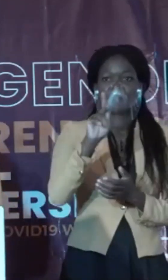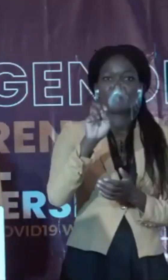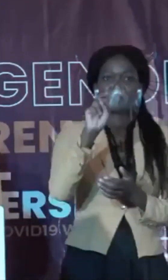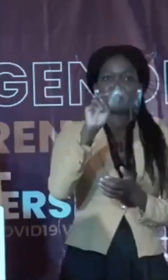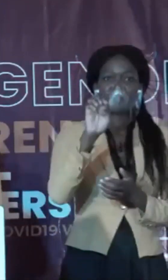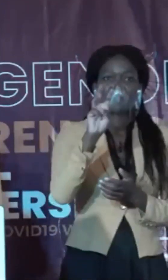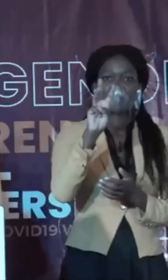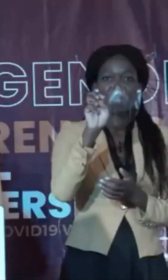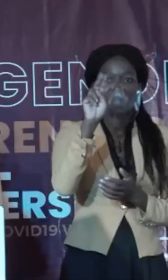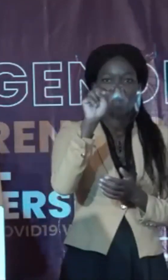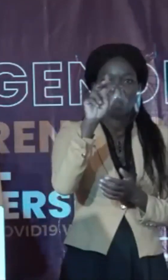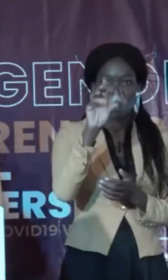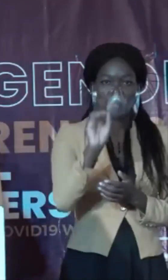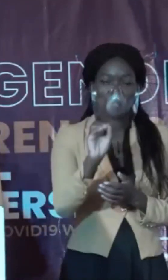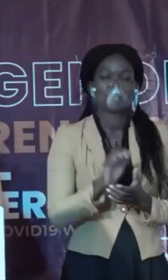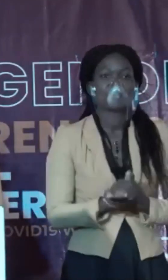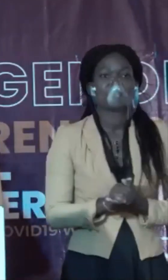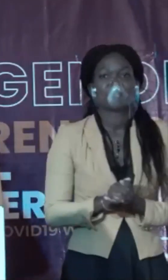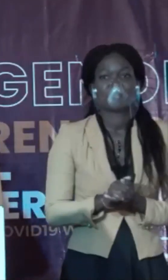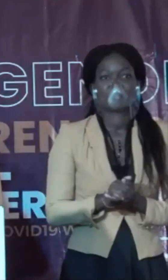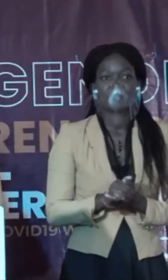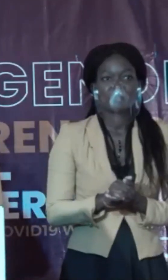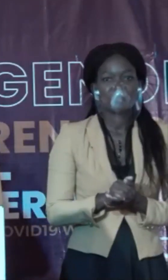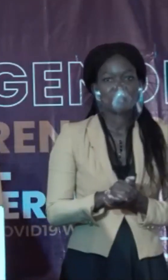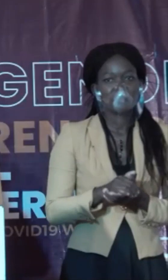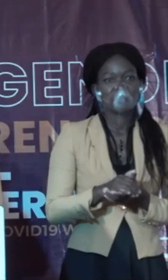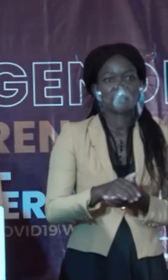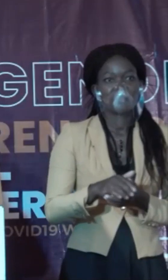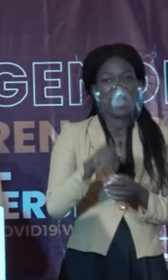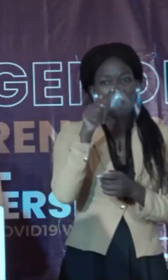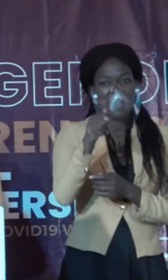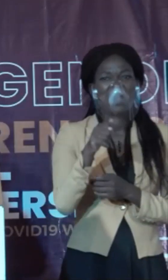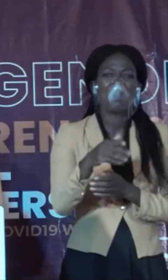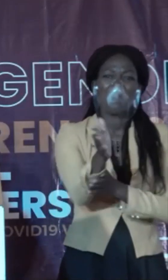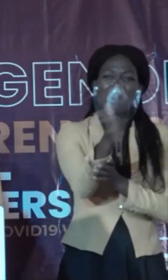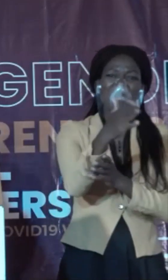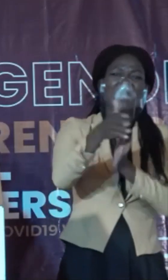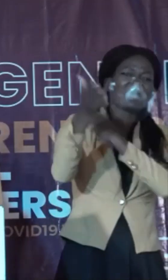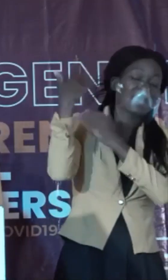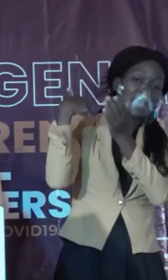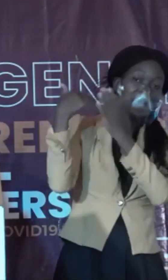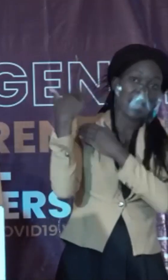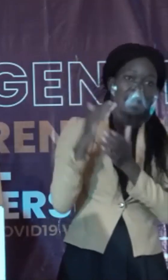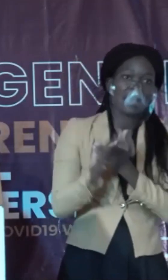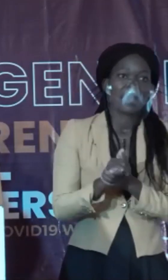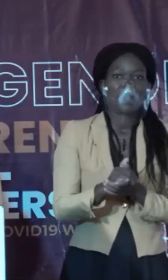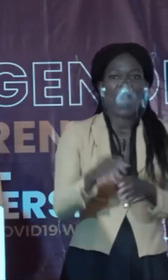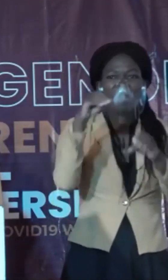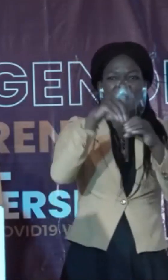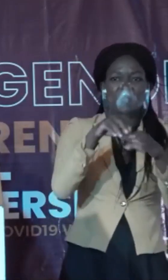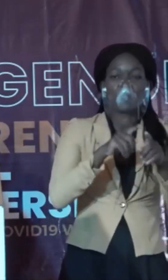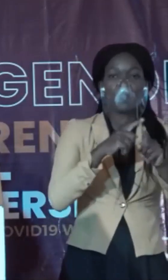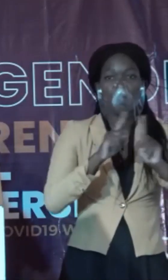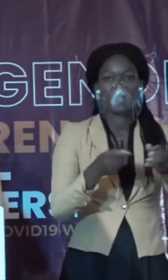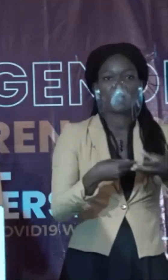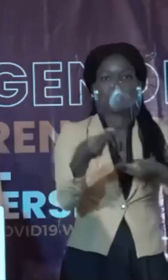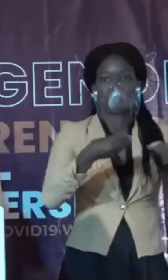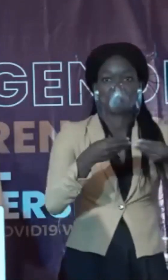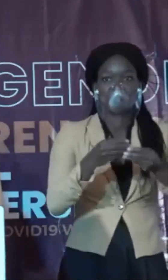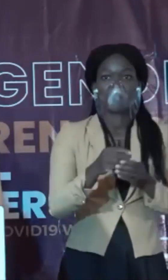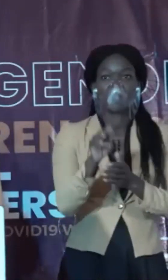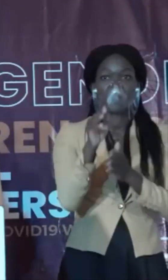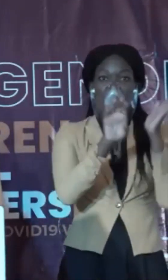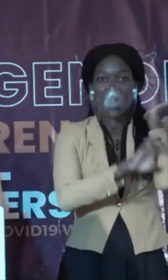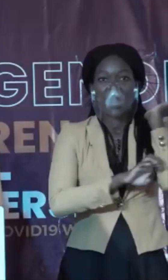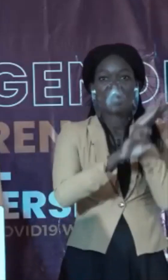Honorable Kenewendo is a former Minister of Investment and Trade in Botswana and also